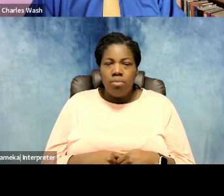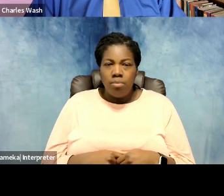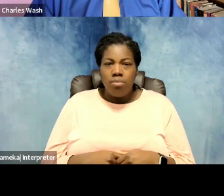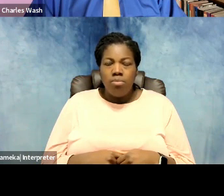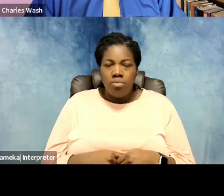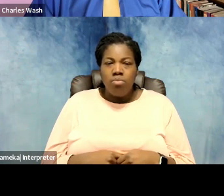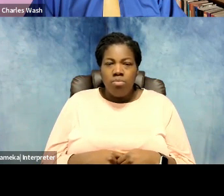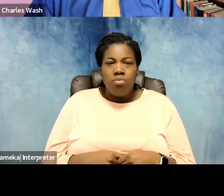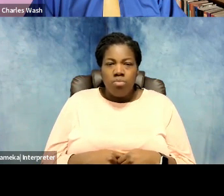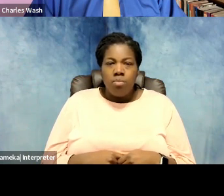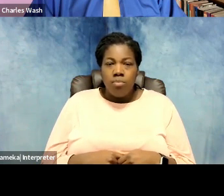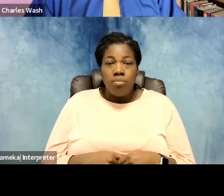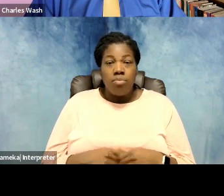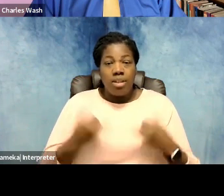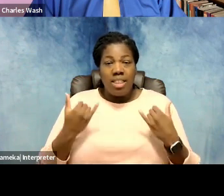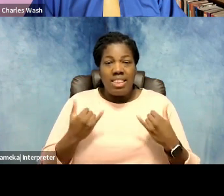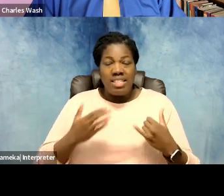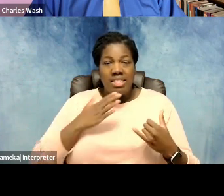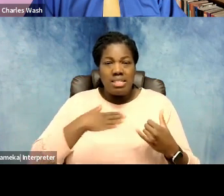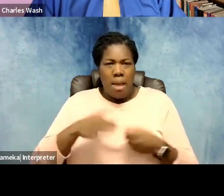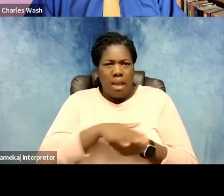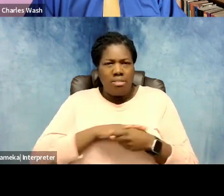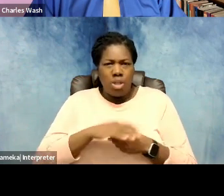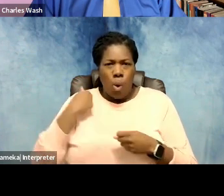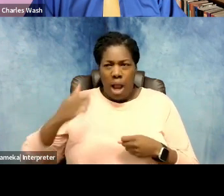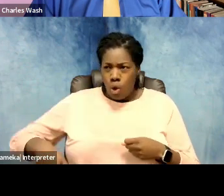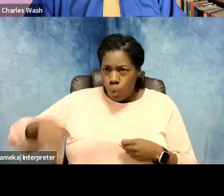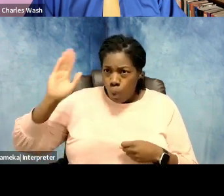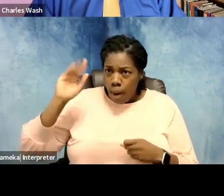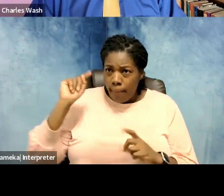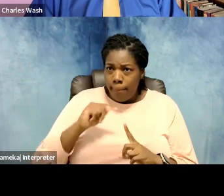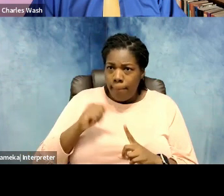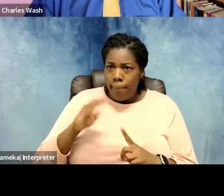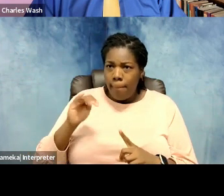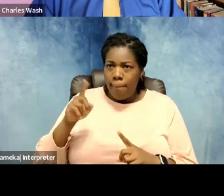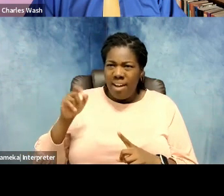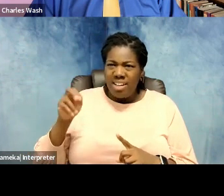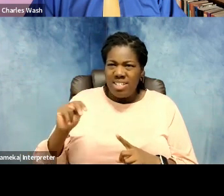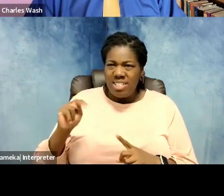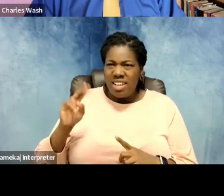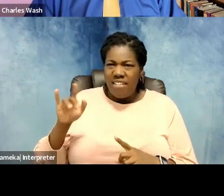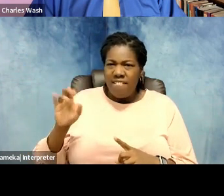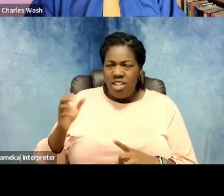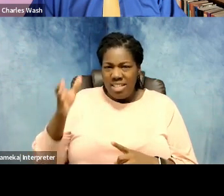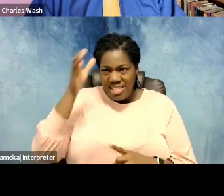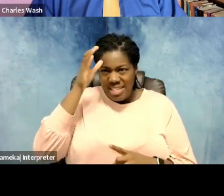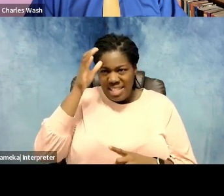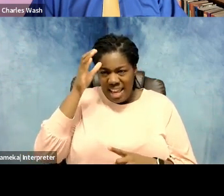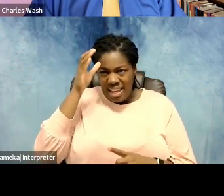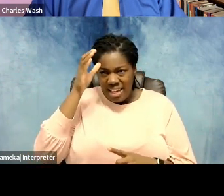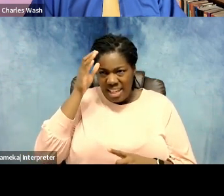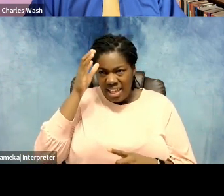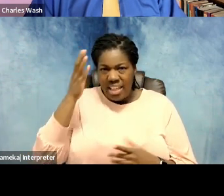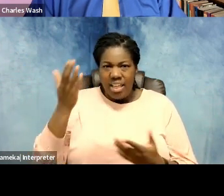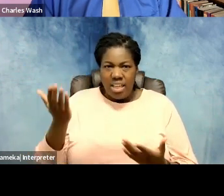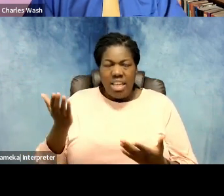from, right? You know, this is my neighborhood growing up. This is Madisonville in Cincinnati, Ohio. This is kind of the main